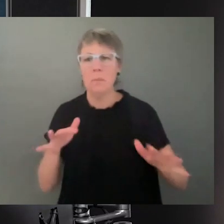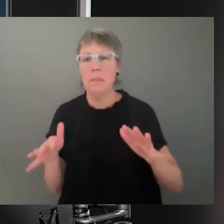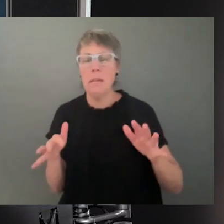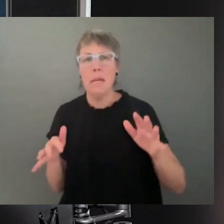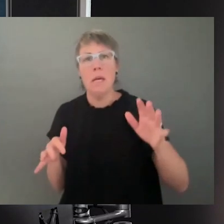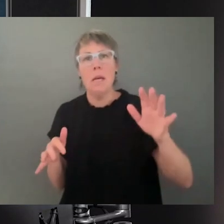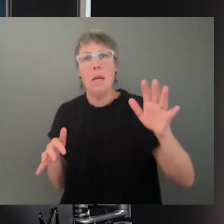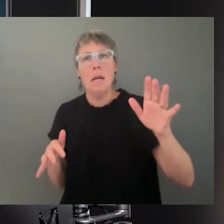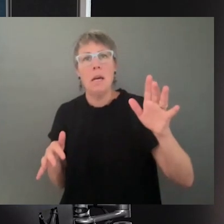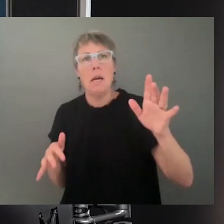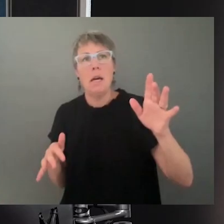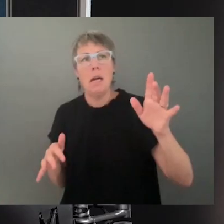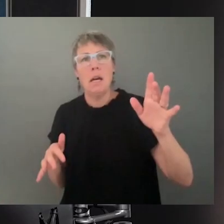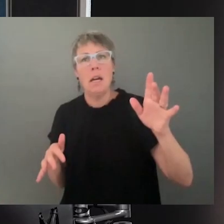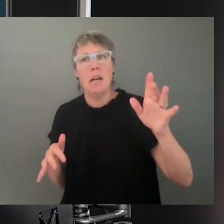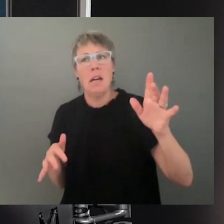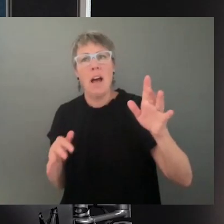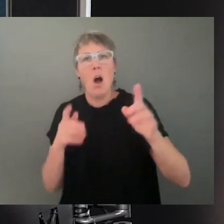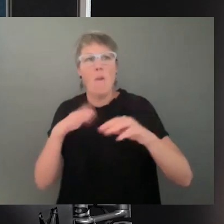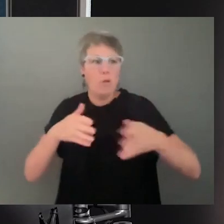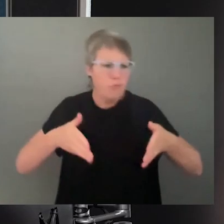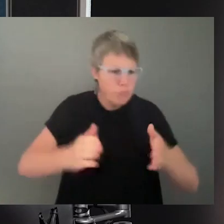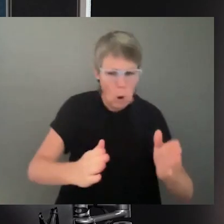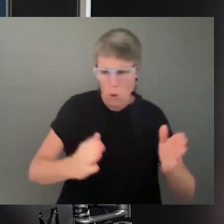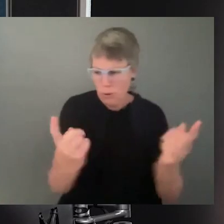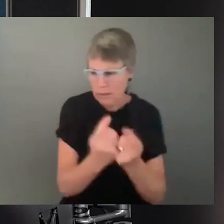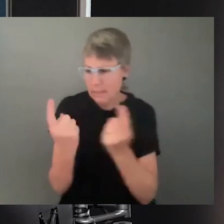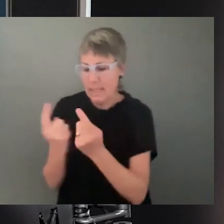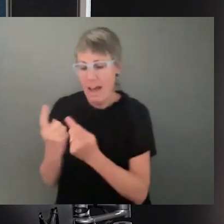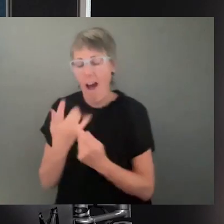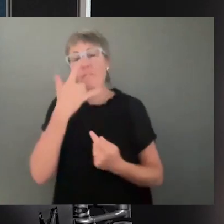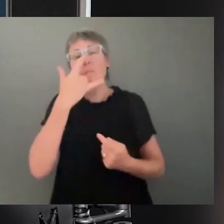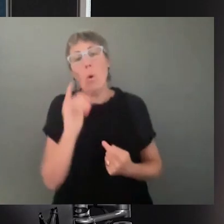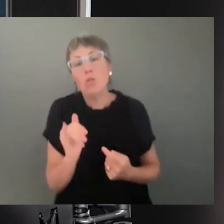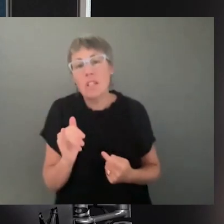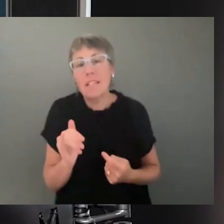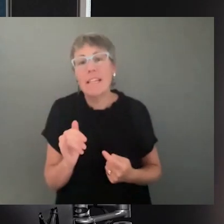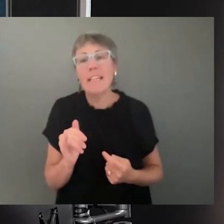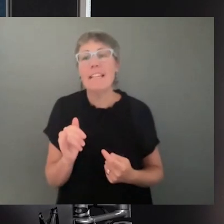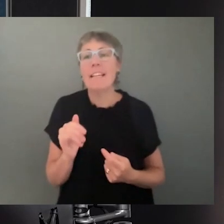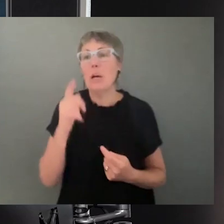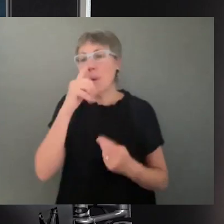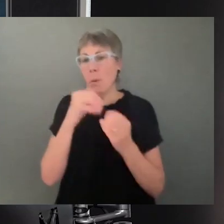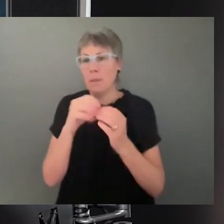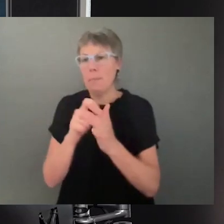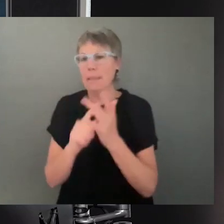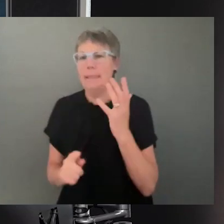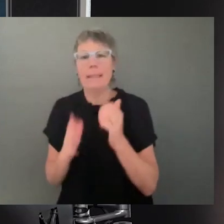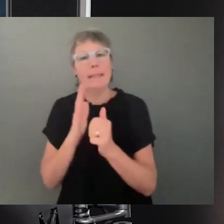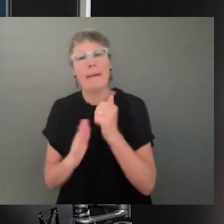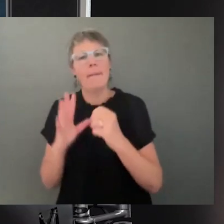we need functioning in our communities again. But in that process, people with support needs have not really been part